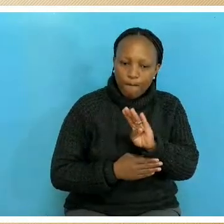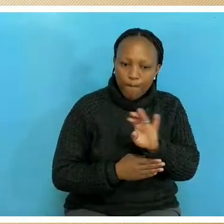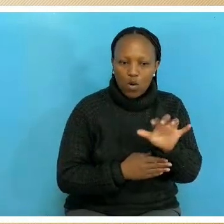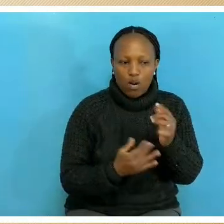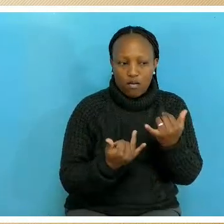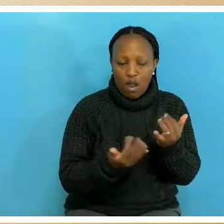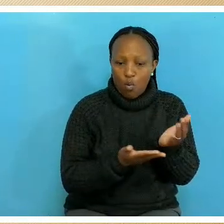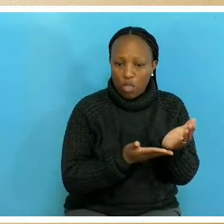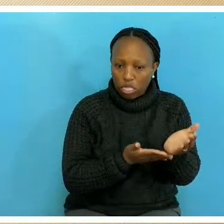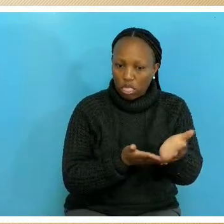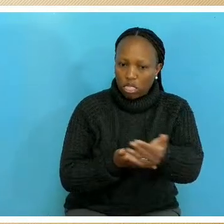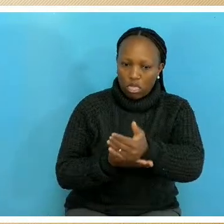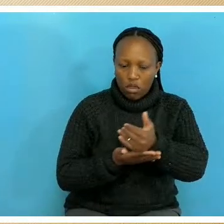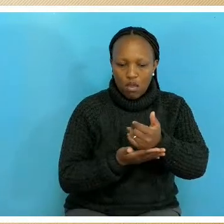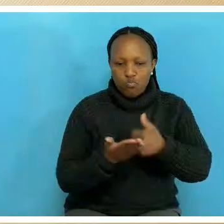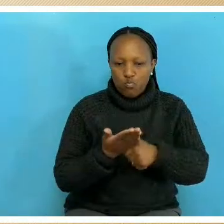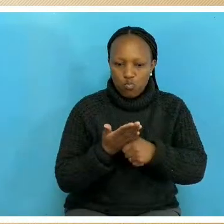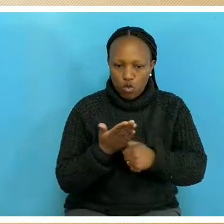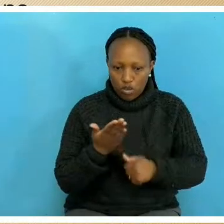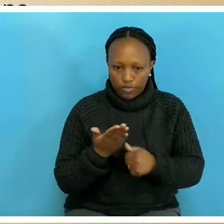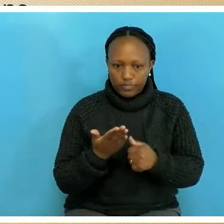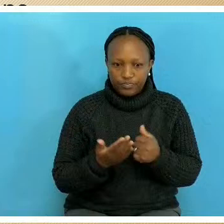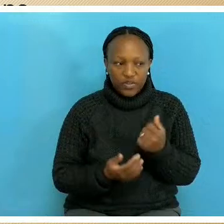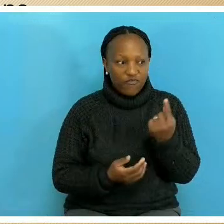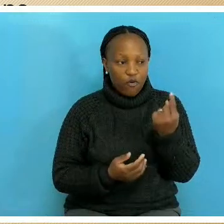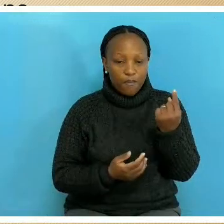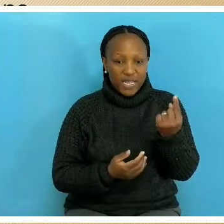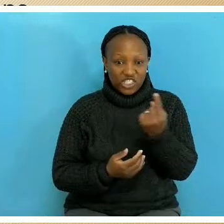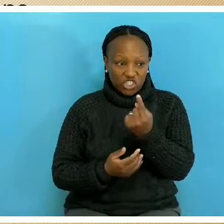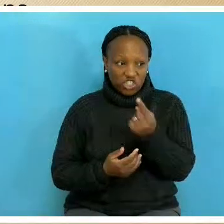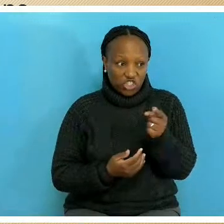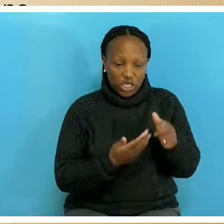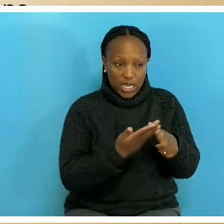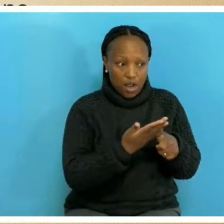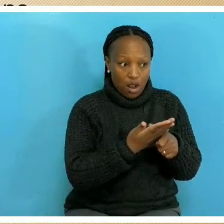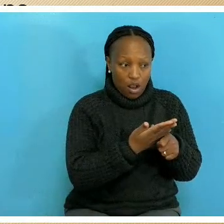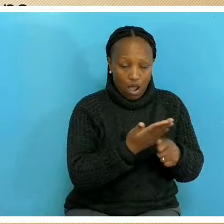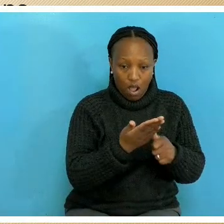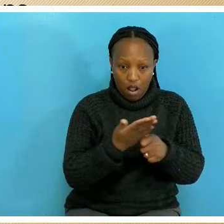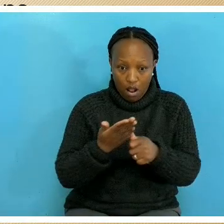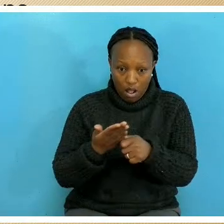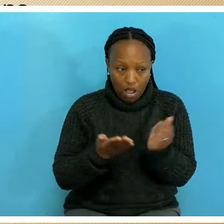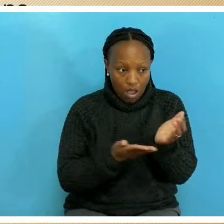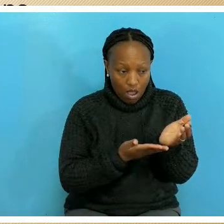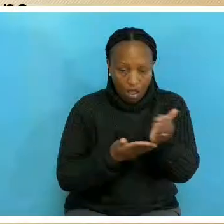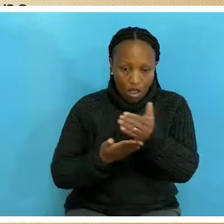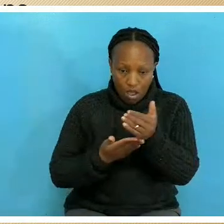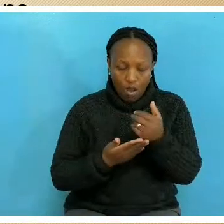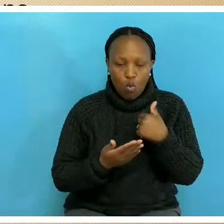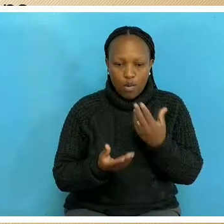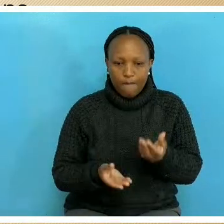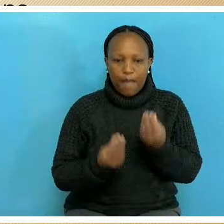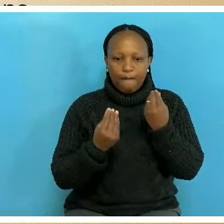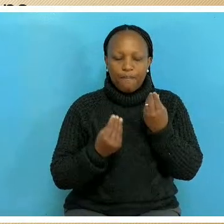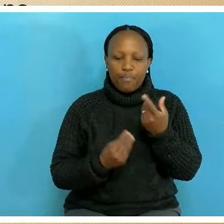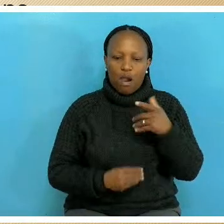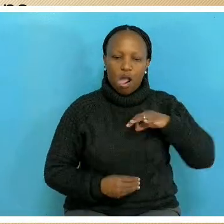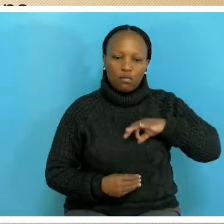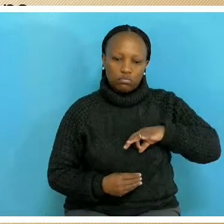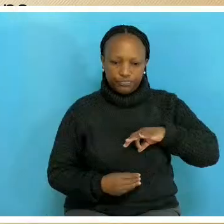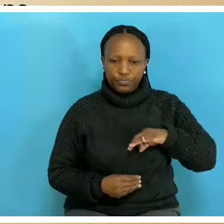in that, we get a commission from each tax that we collect. Including that, we also